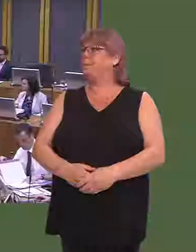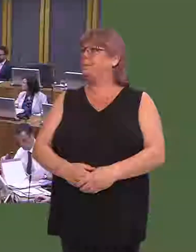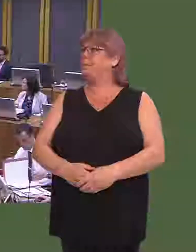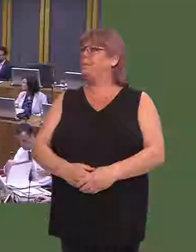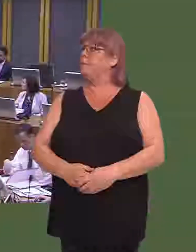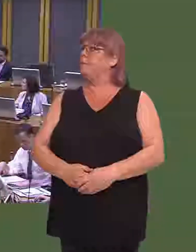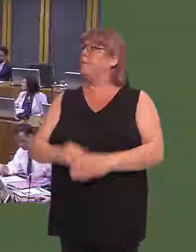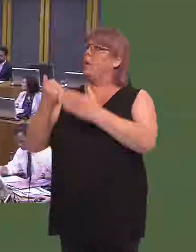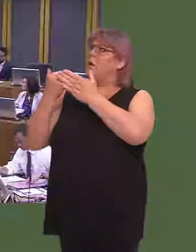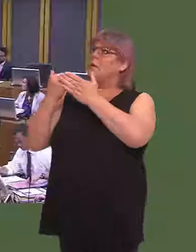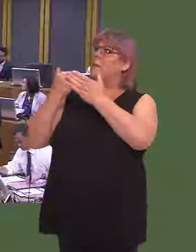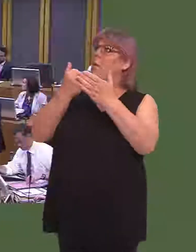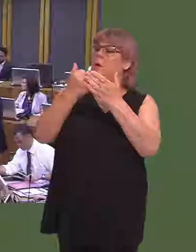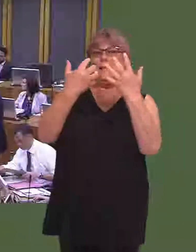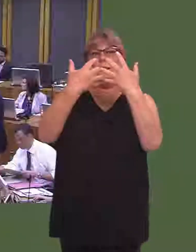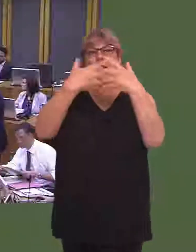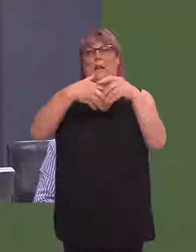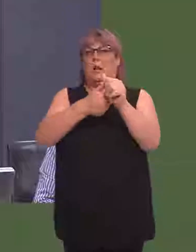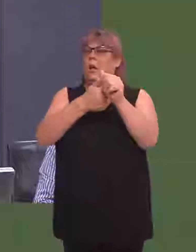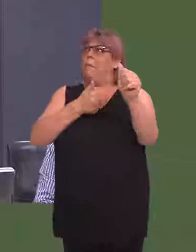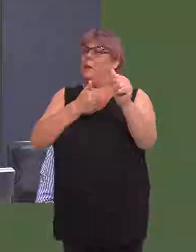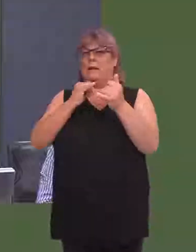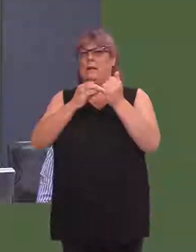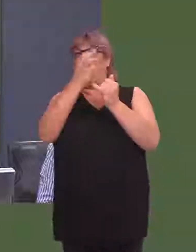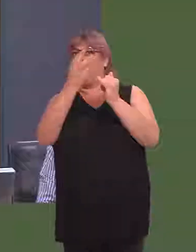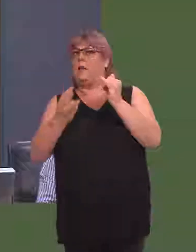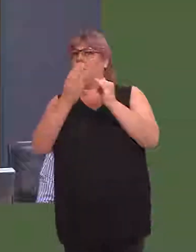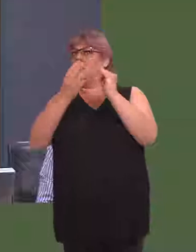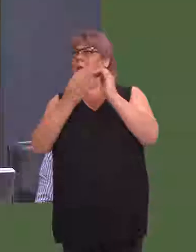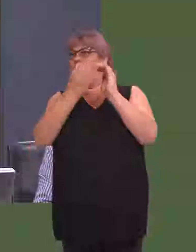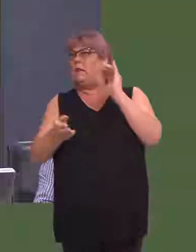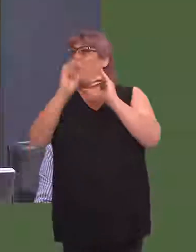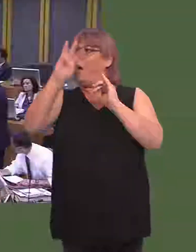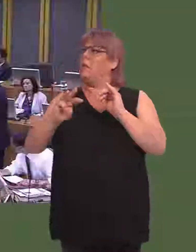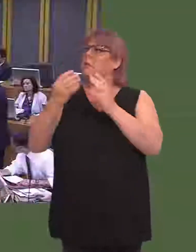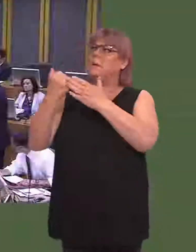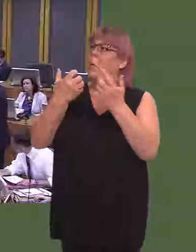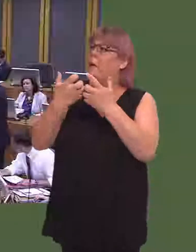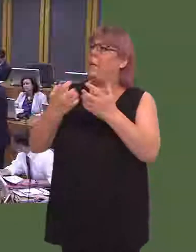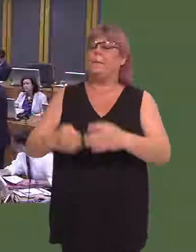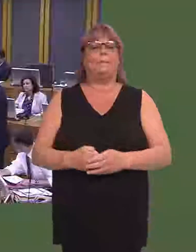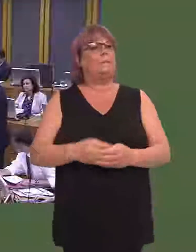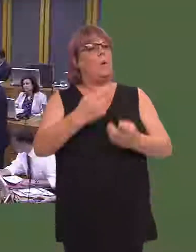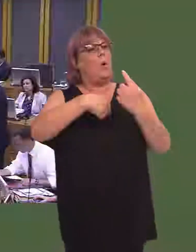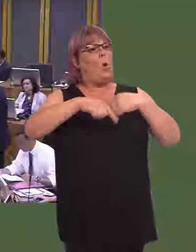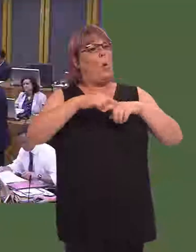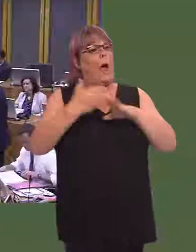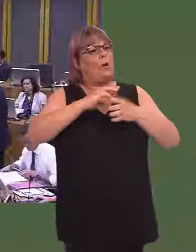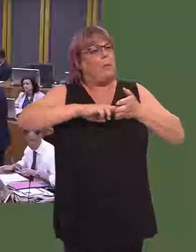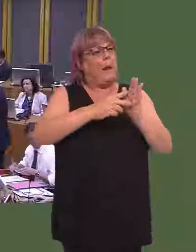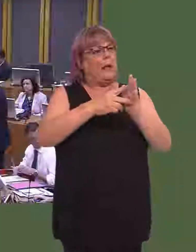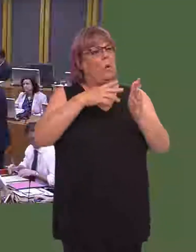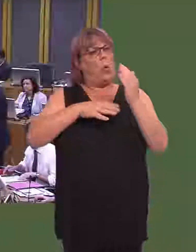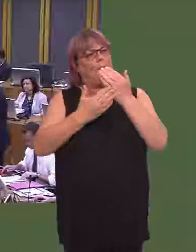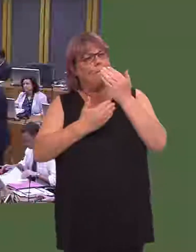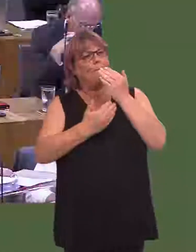Question two, Jane Bryant. Welsh Government have to support technology companies in South East Wales? Our Economic Action Plan recognises the importance